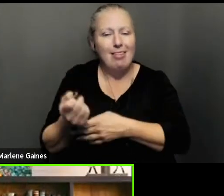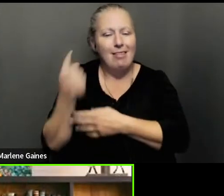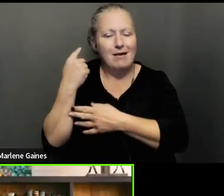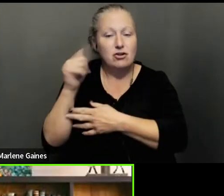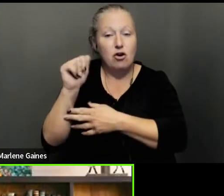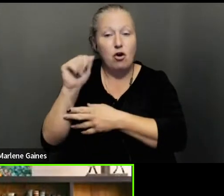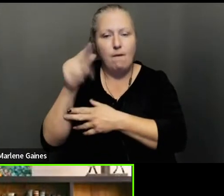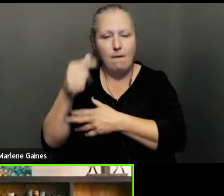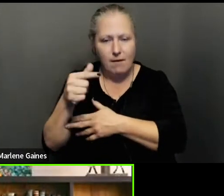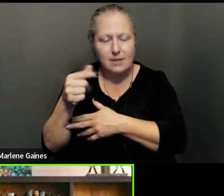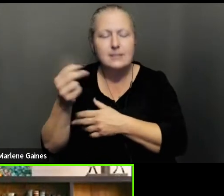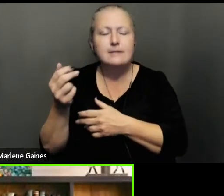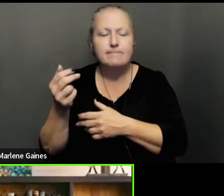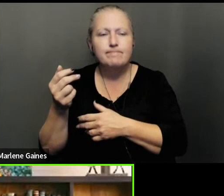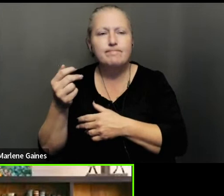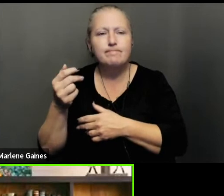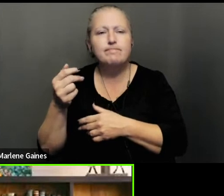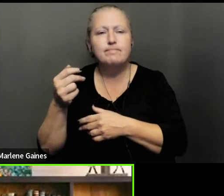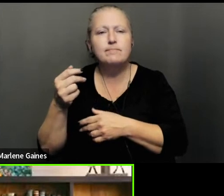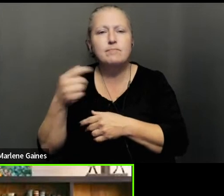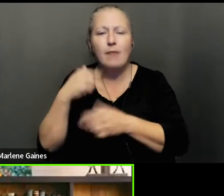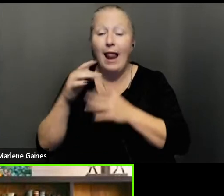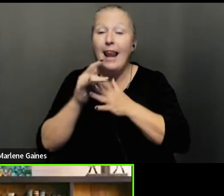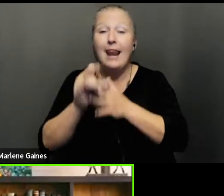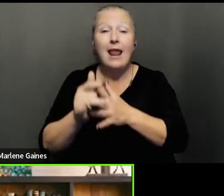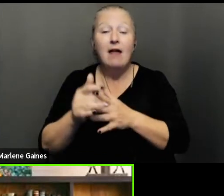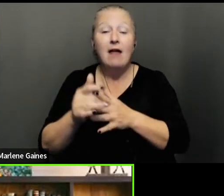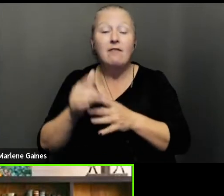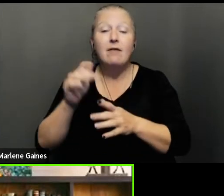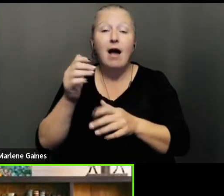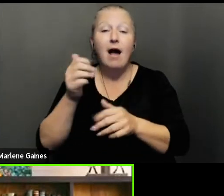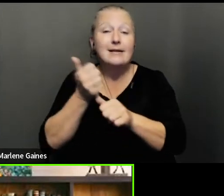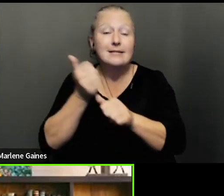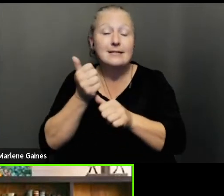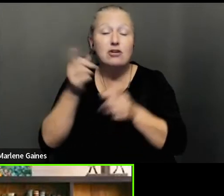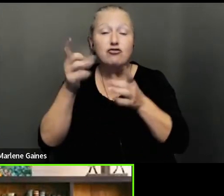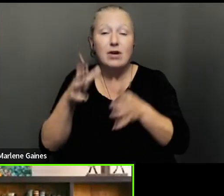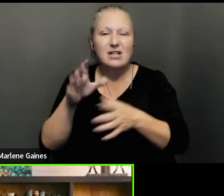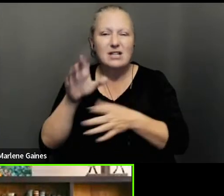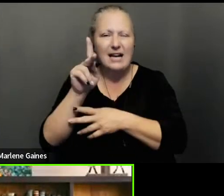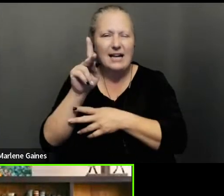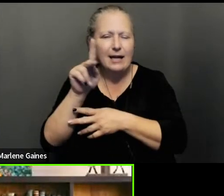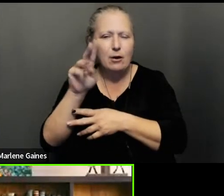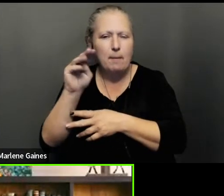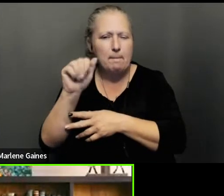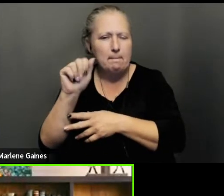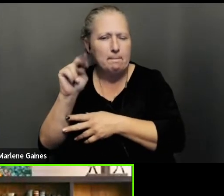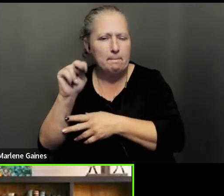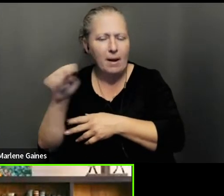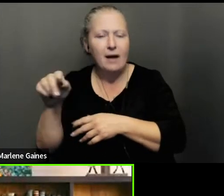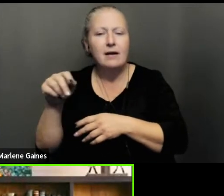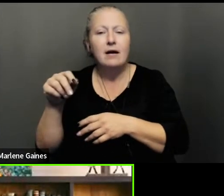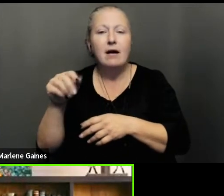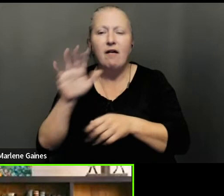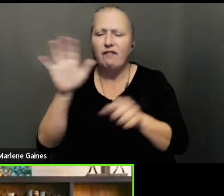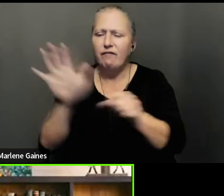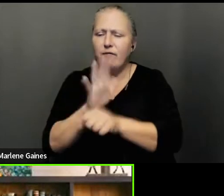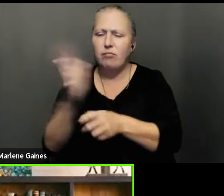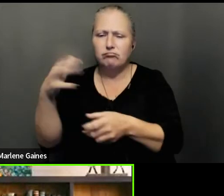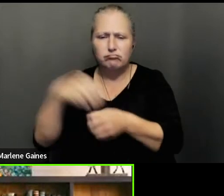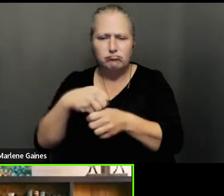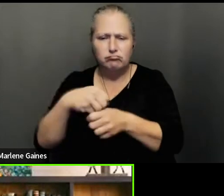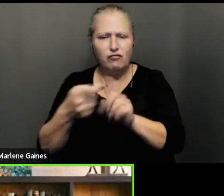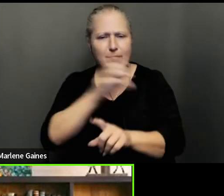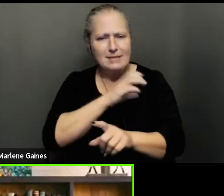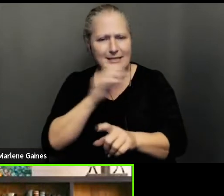in August. We were very ably led by our Assistant Director, Kira Mann. We had full participation of our staff, both